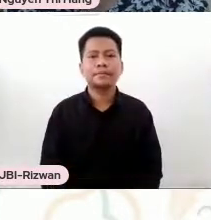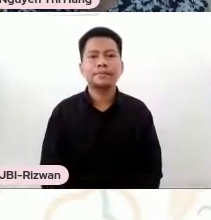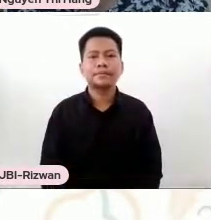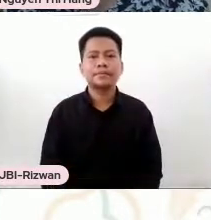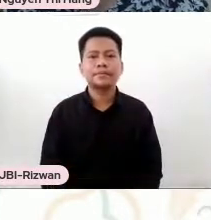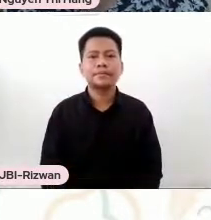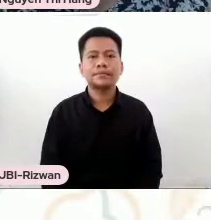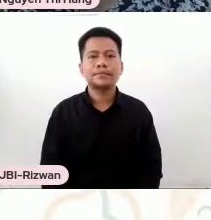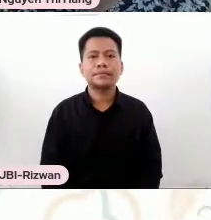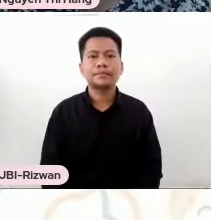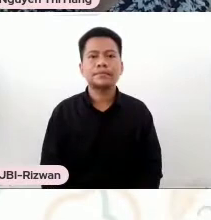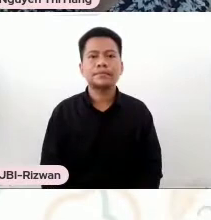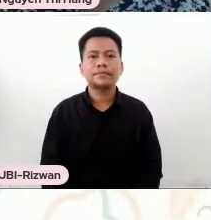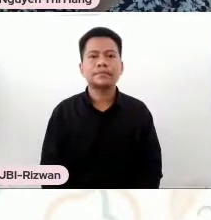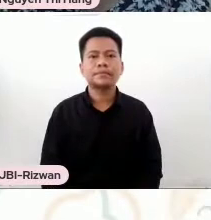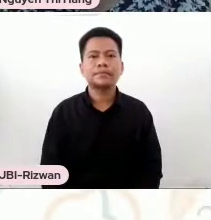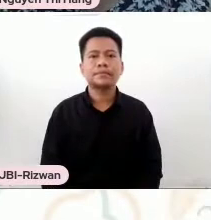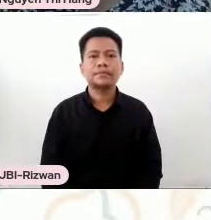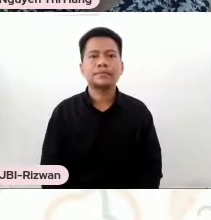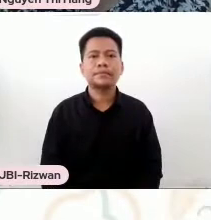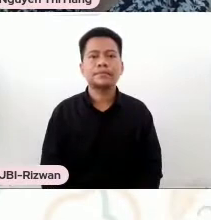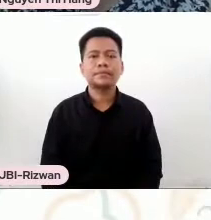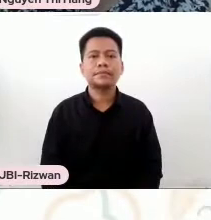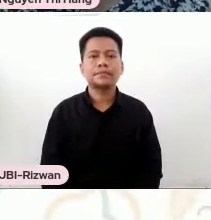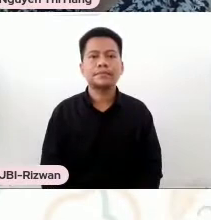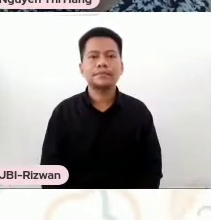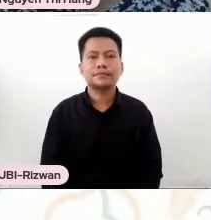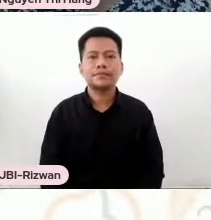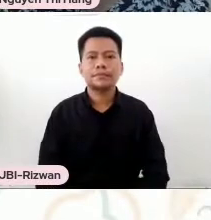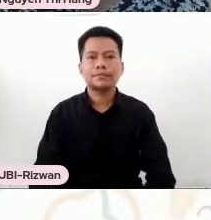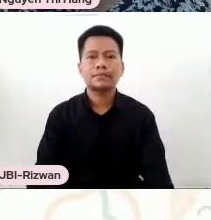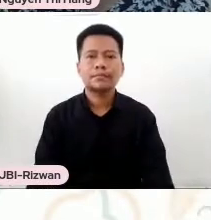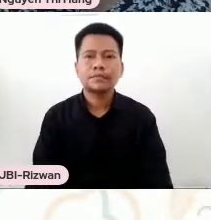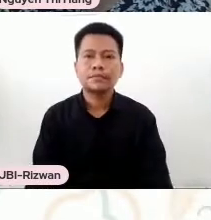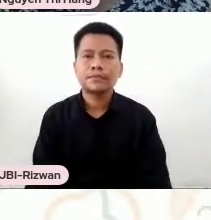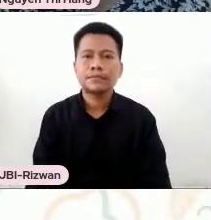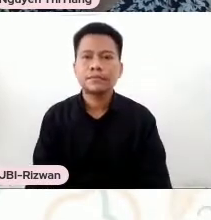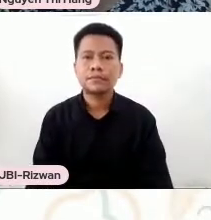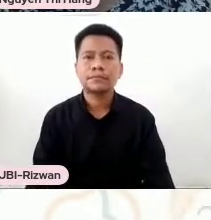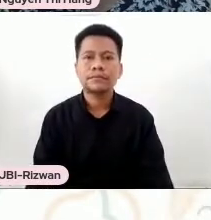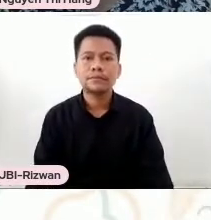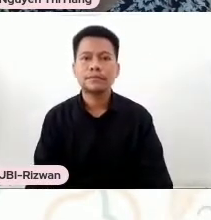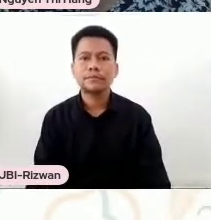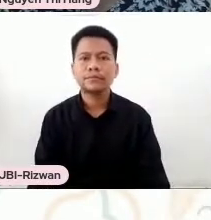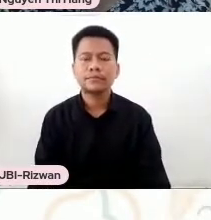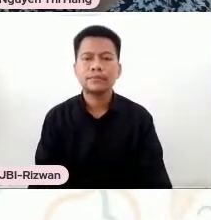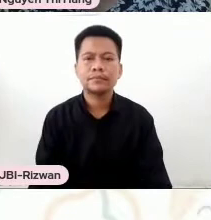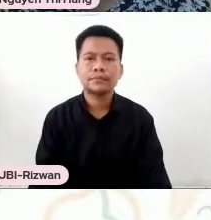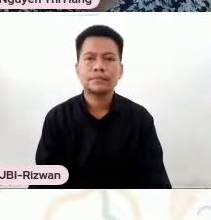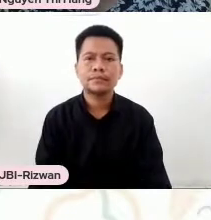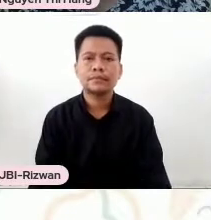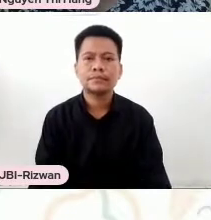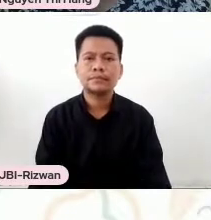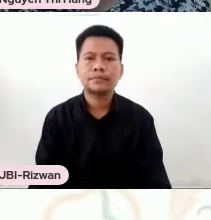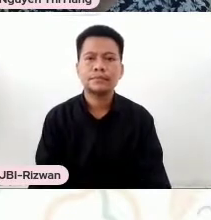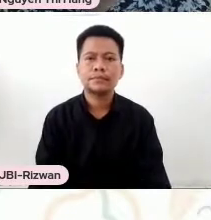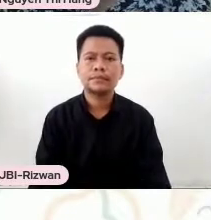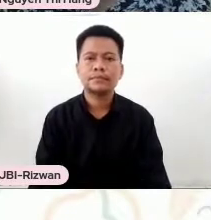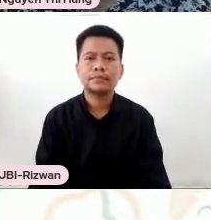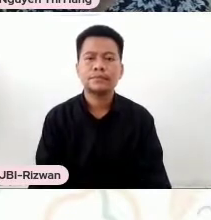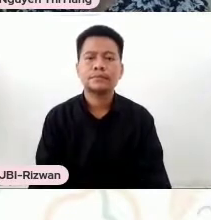How does toys help special students learn something?